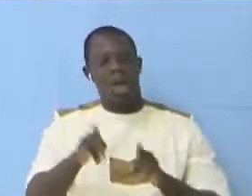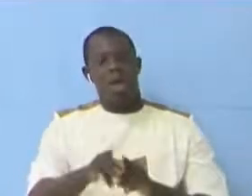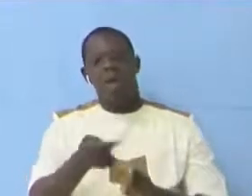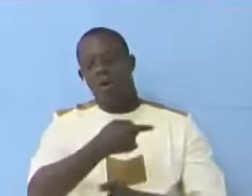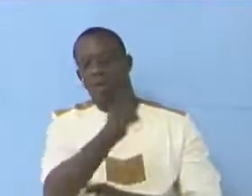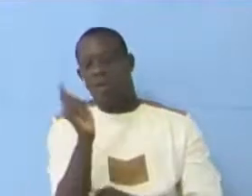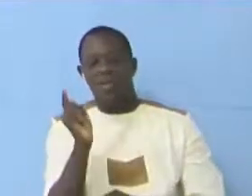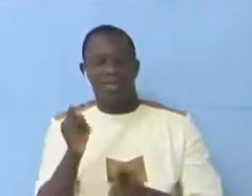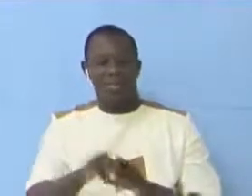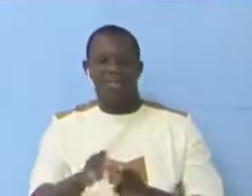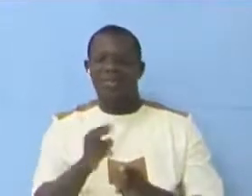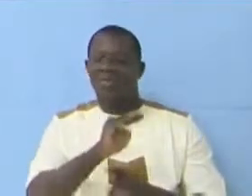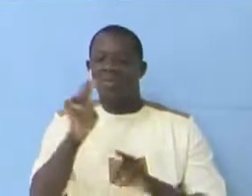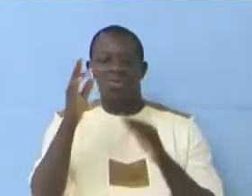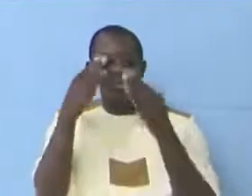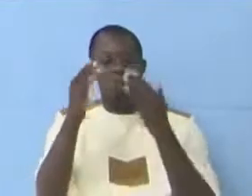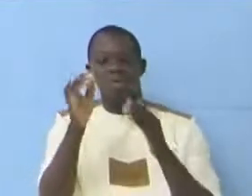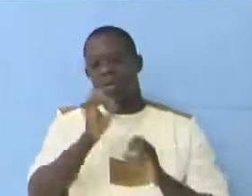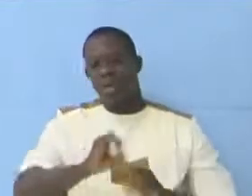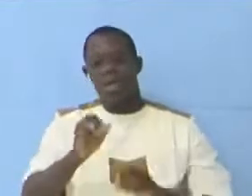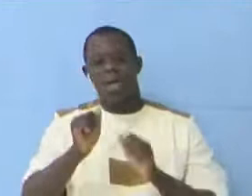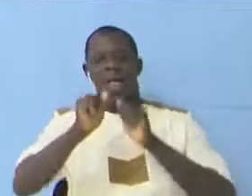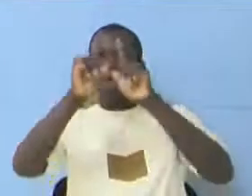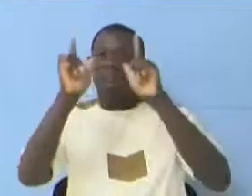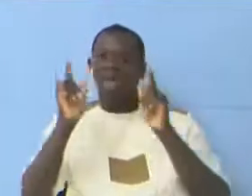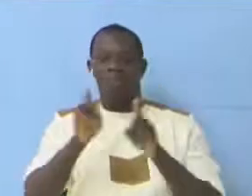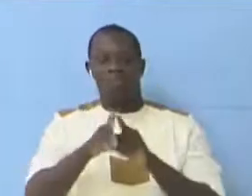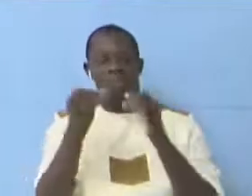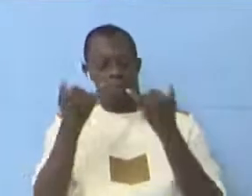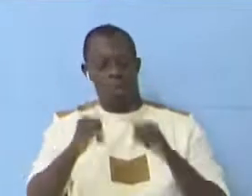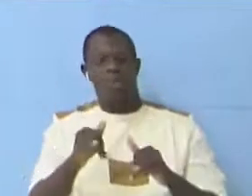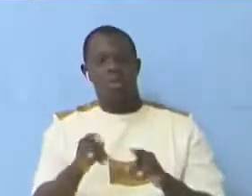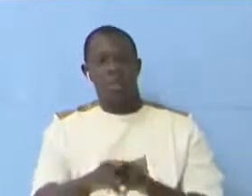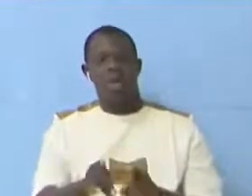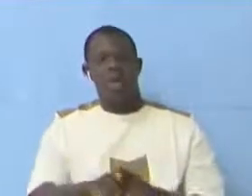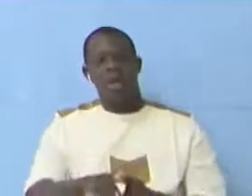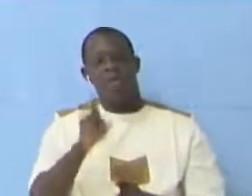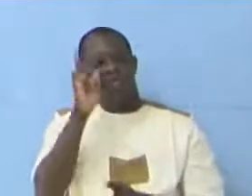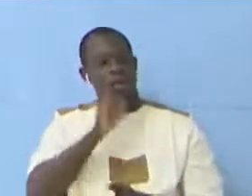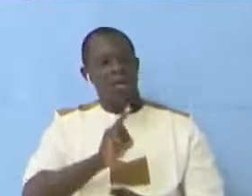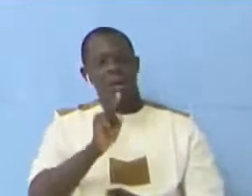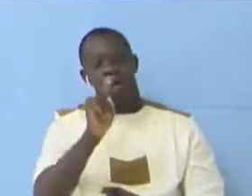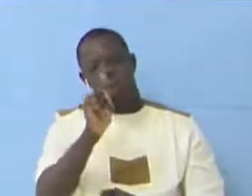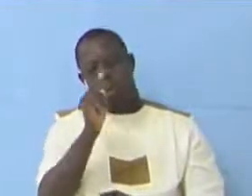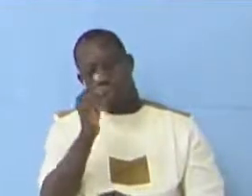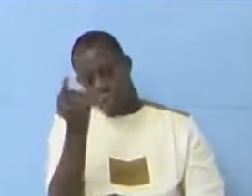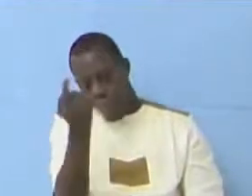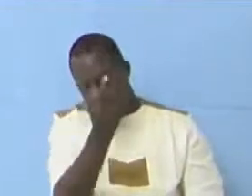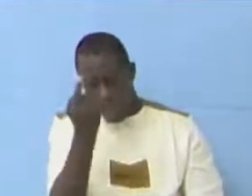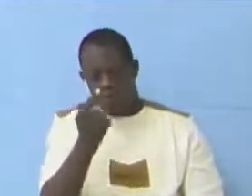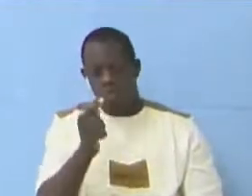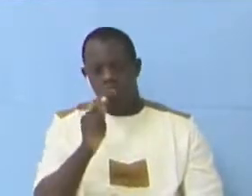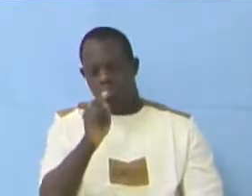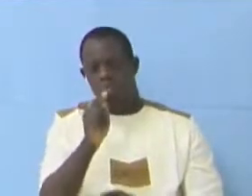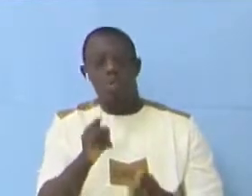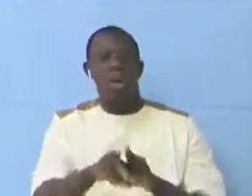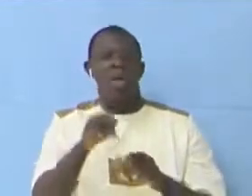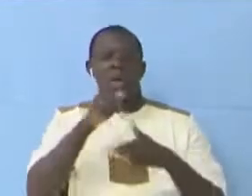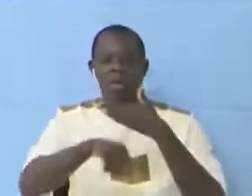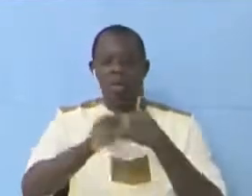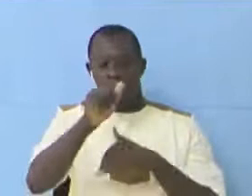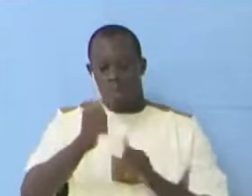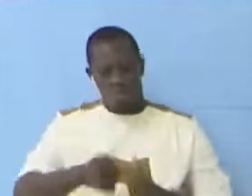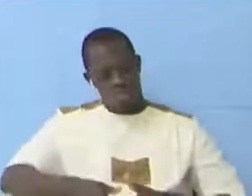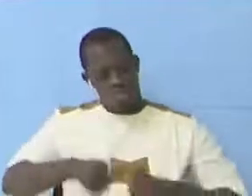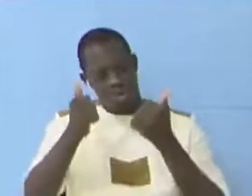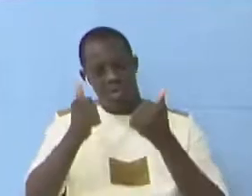of these innocent lives. Father, it is only you in your goodness and in your mercy that